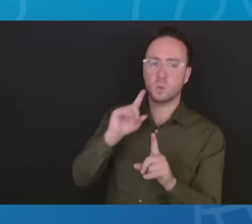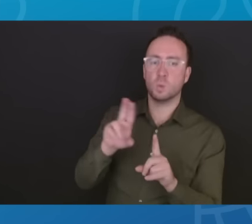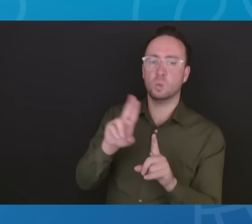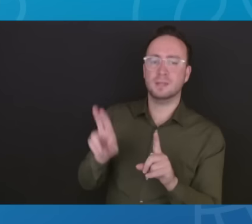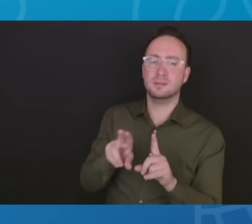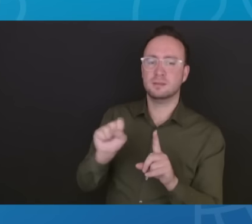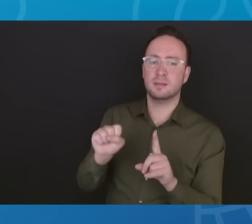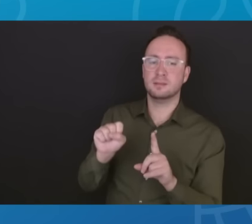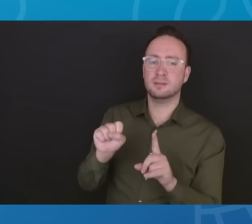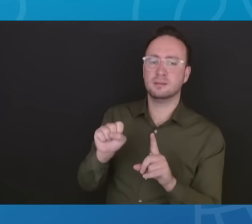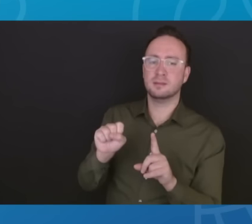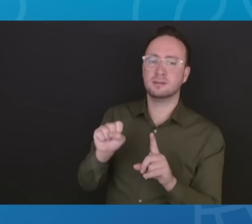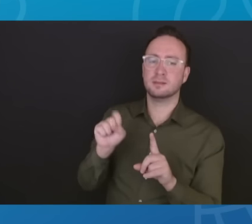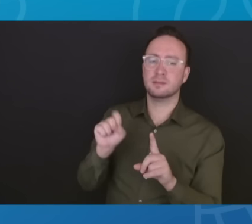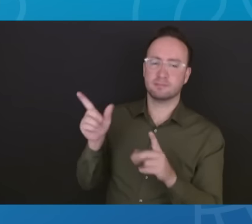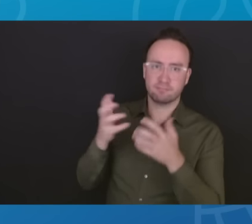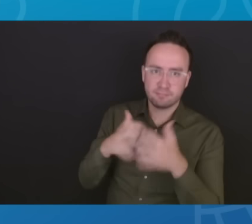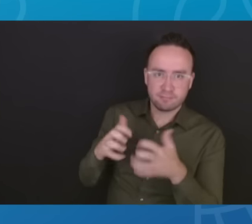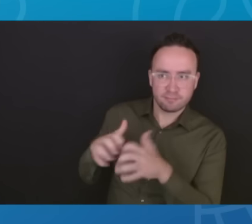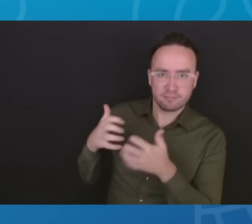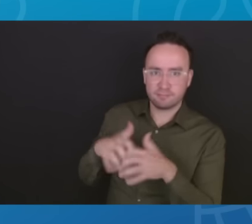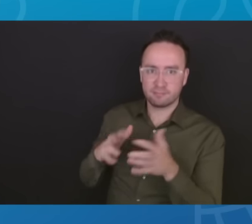your contracted flights is